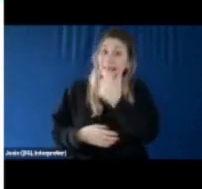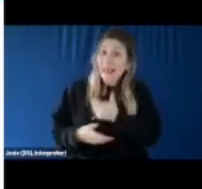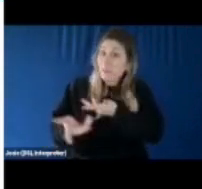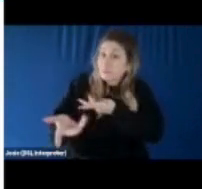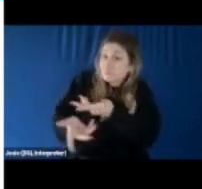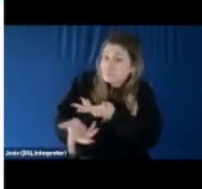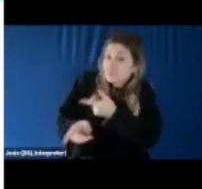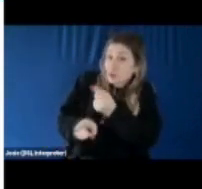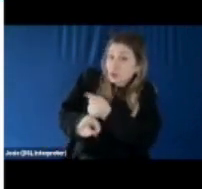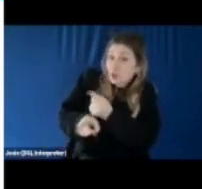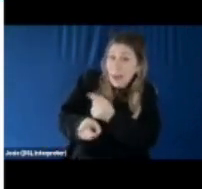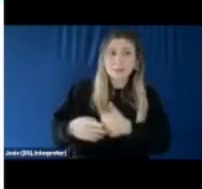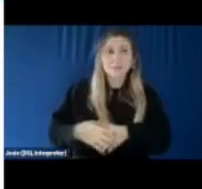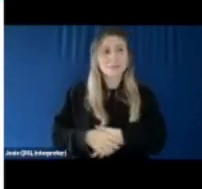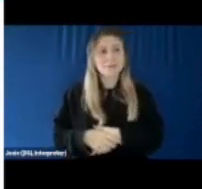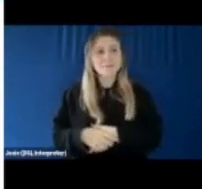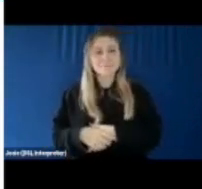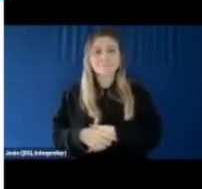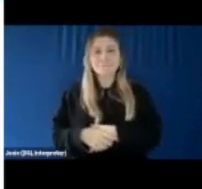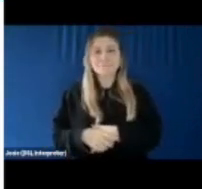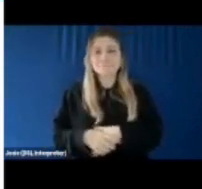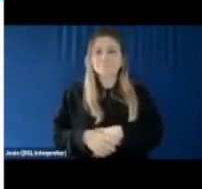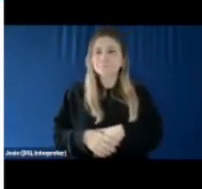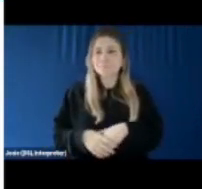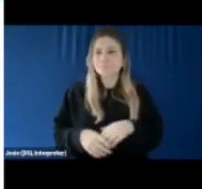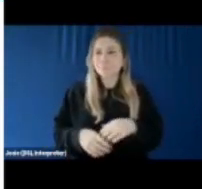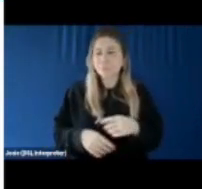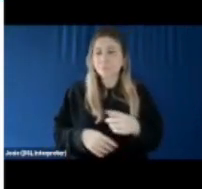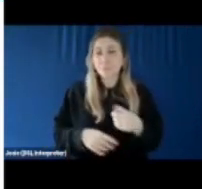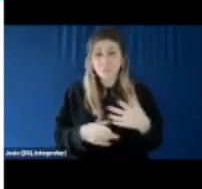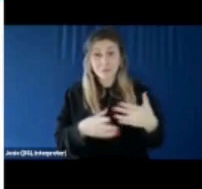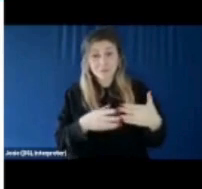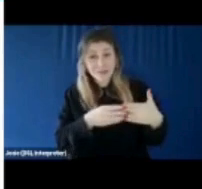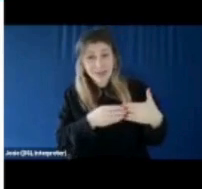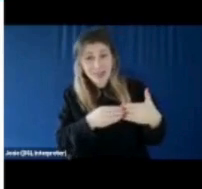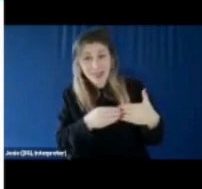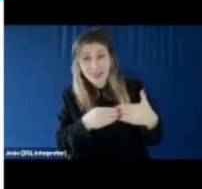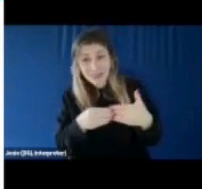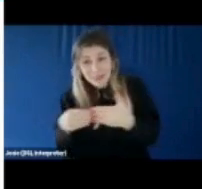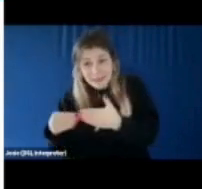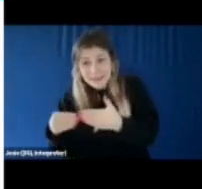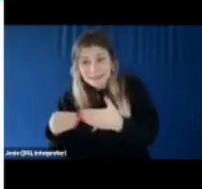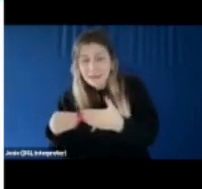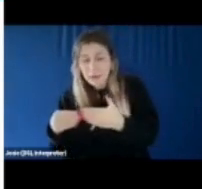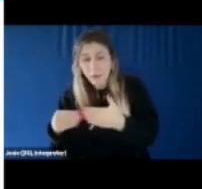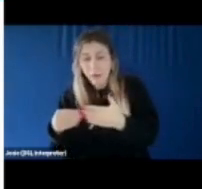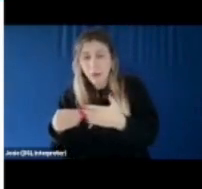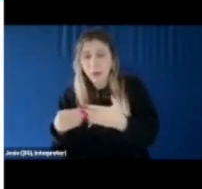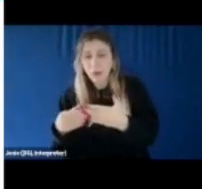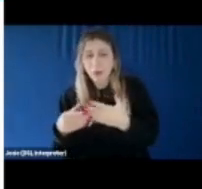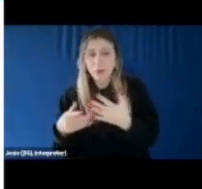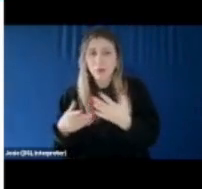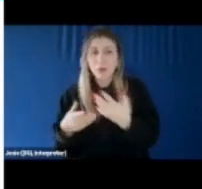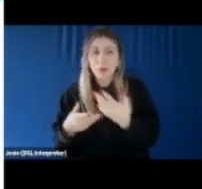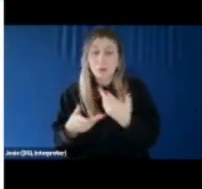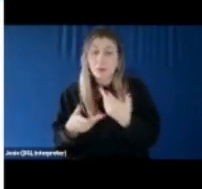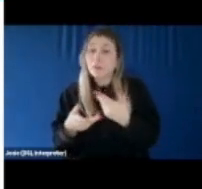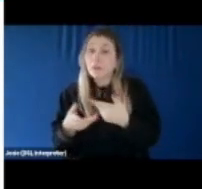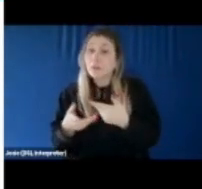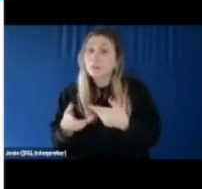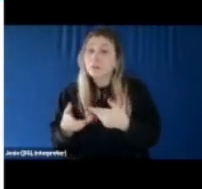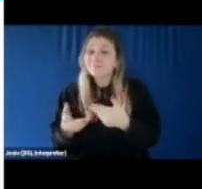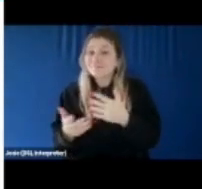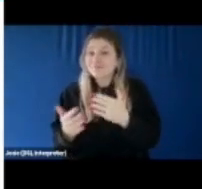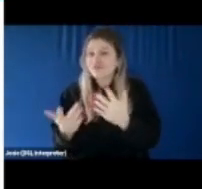The risk of leading the answer is lower on questions of fact. So things that are just true. What